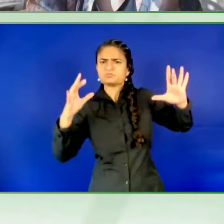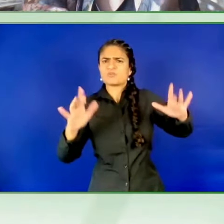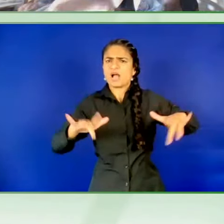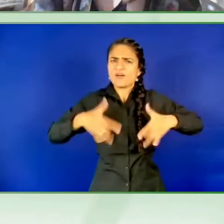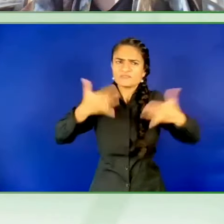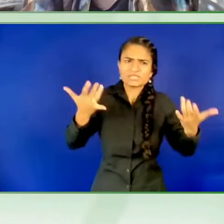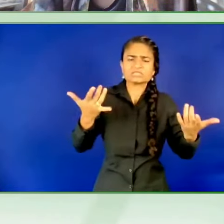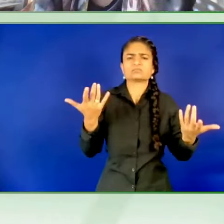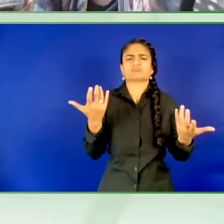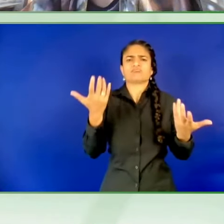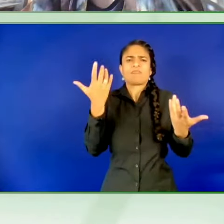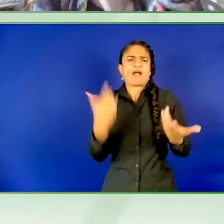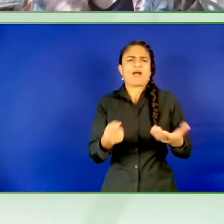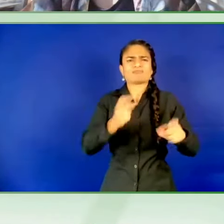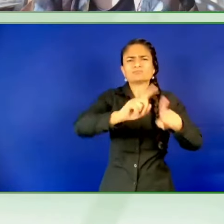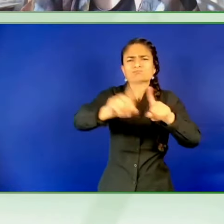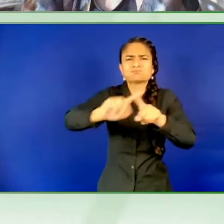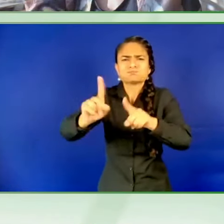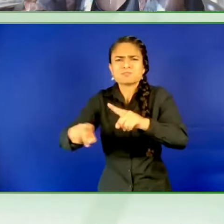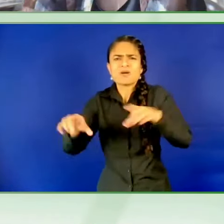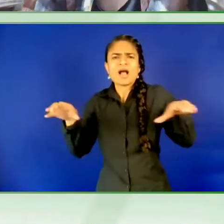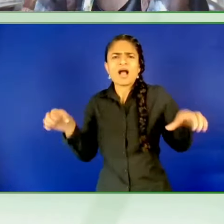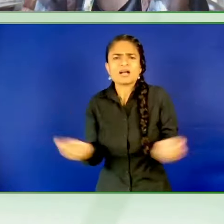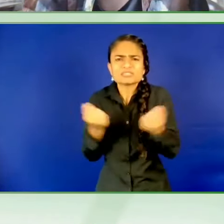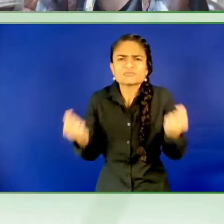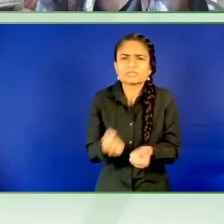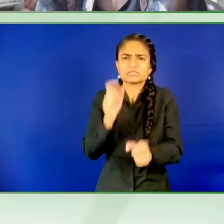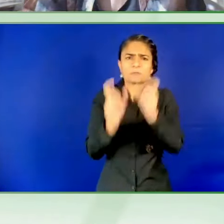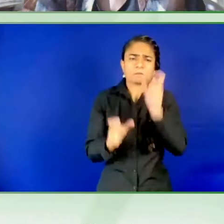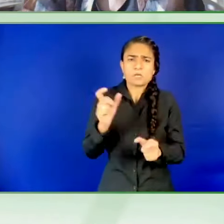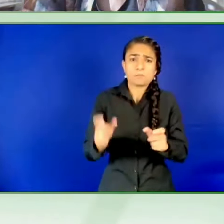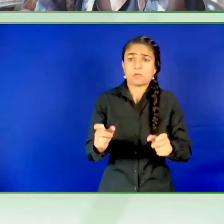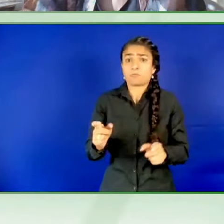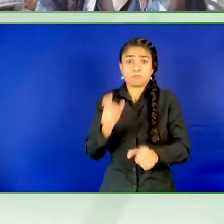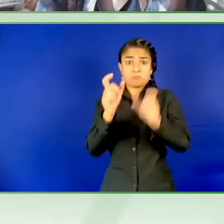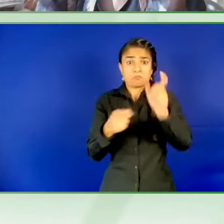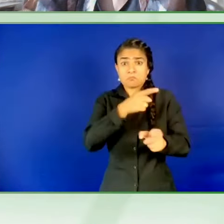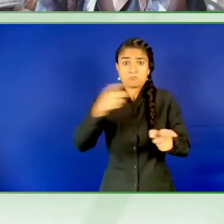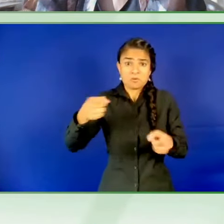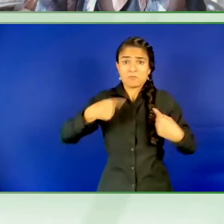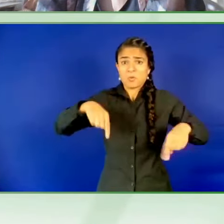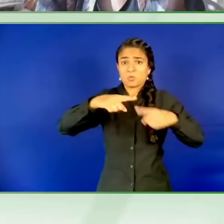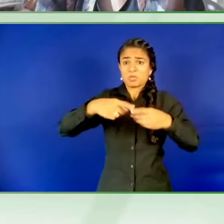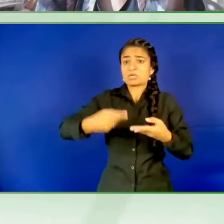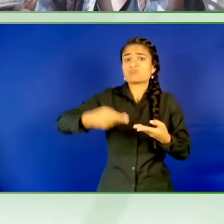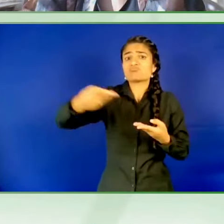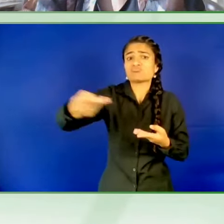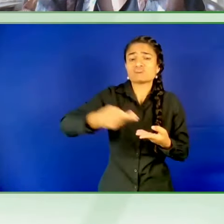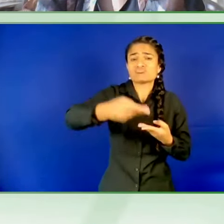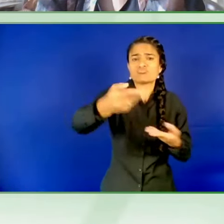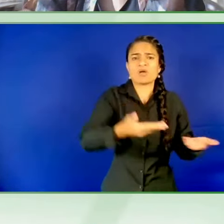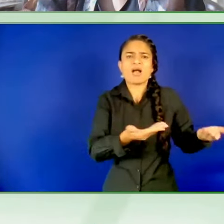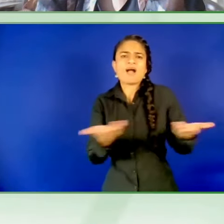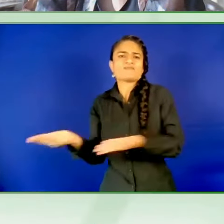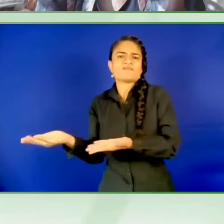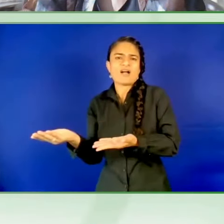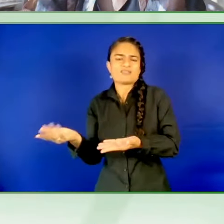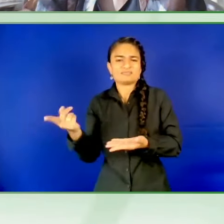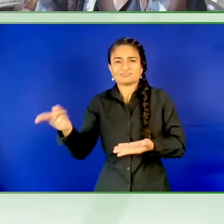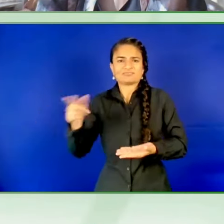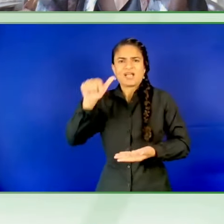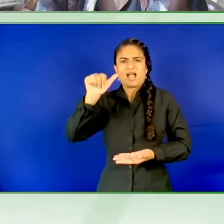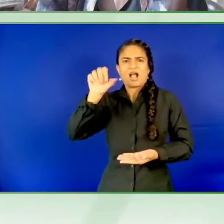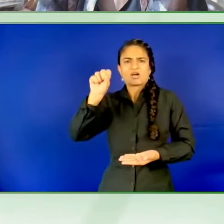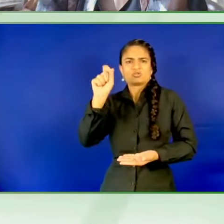these exhibitions, we welcome all public, from children to adults, to interact with the tactile material